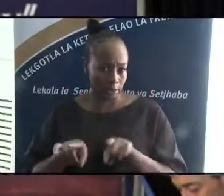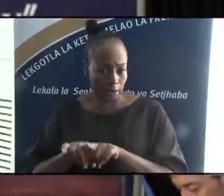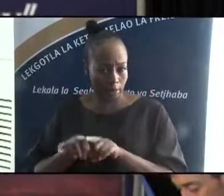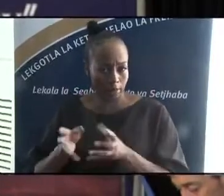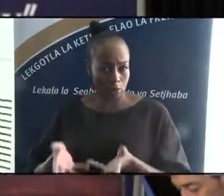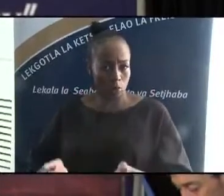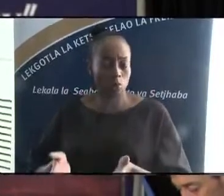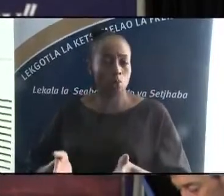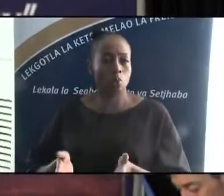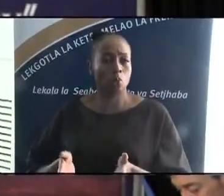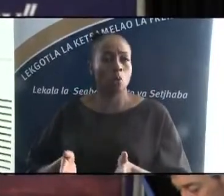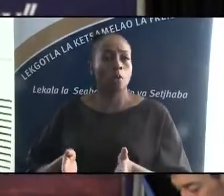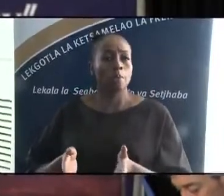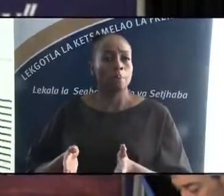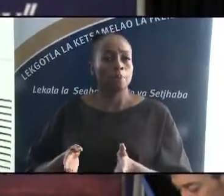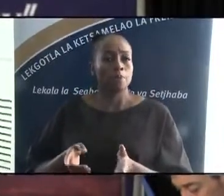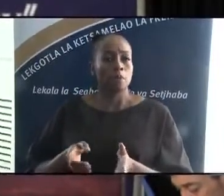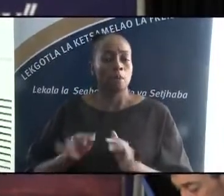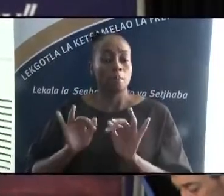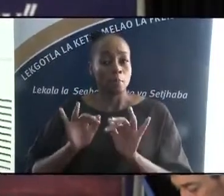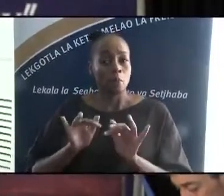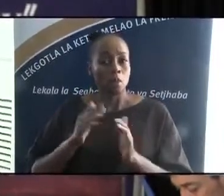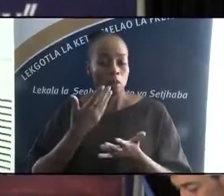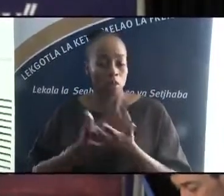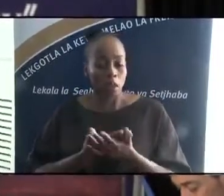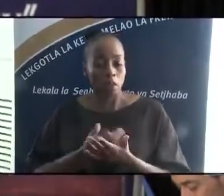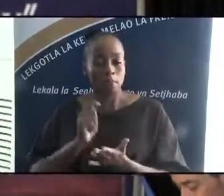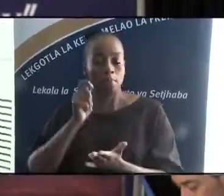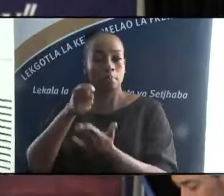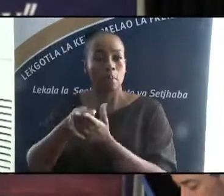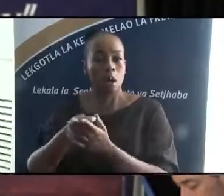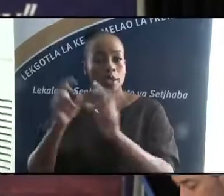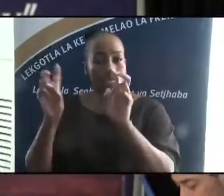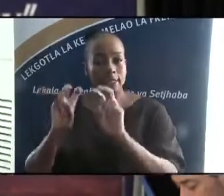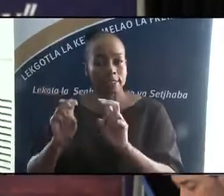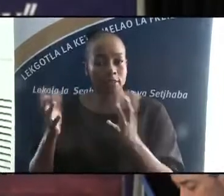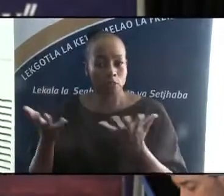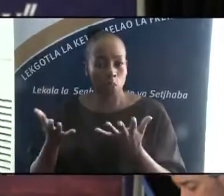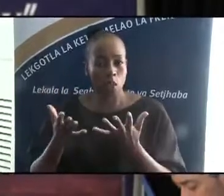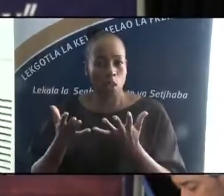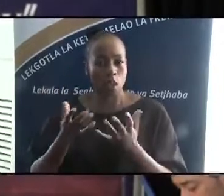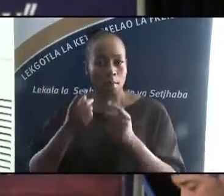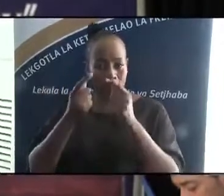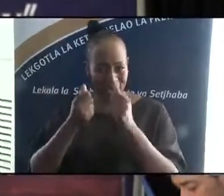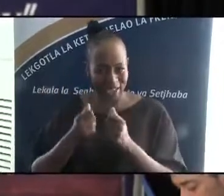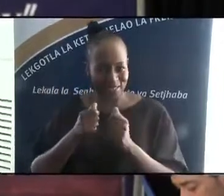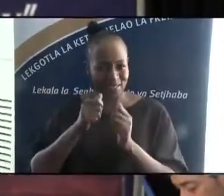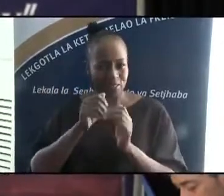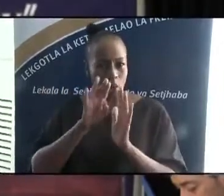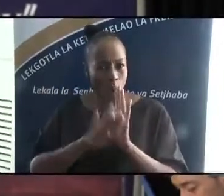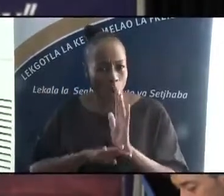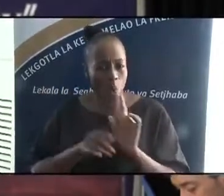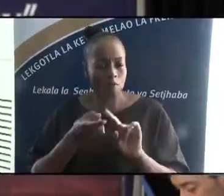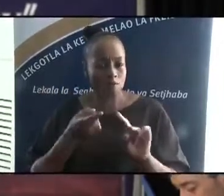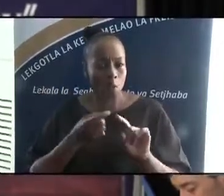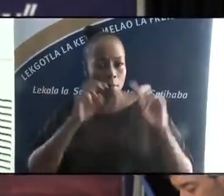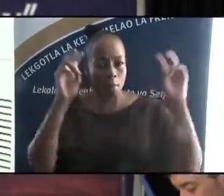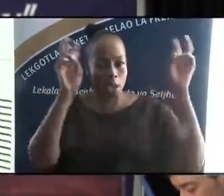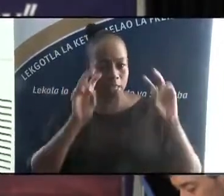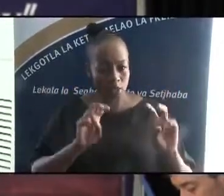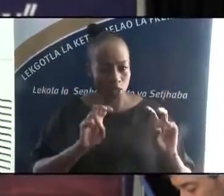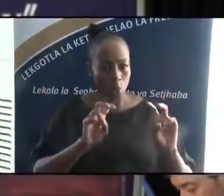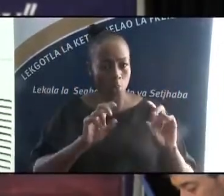Also, independent grid operators would be able to purchase electricity at the lowest price, either publicly from Eskom